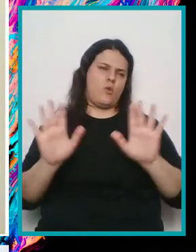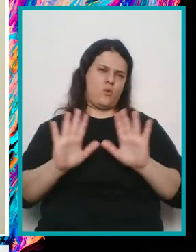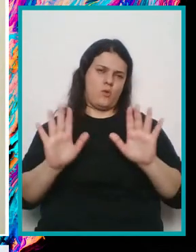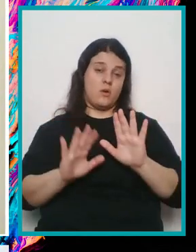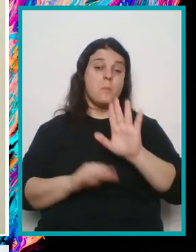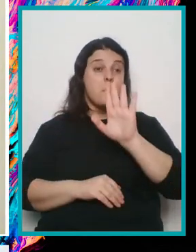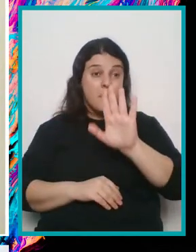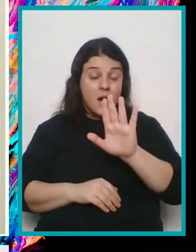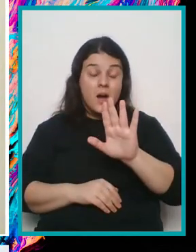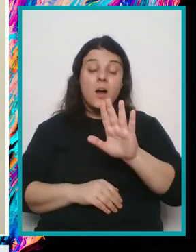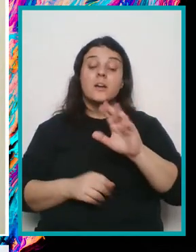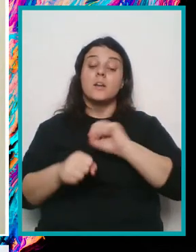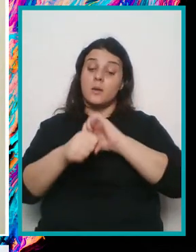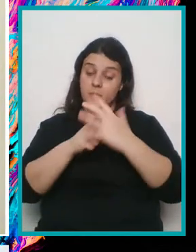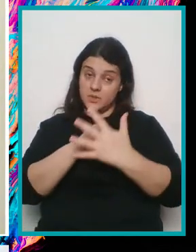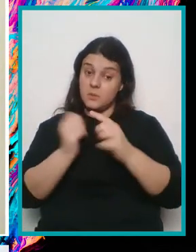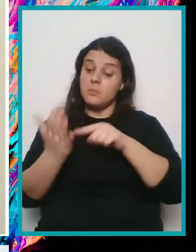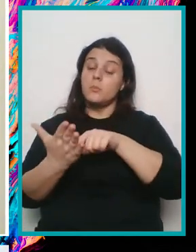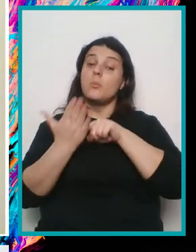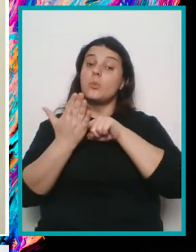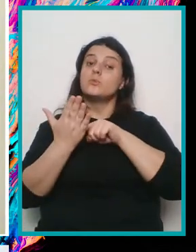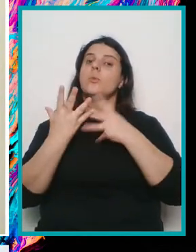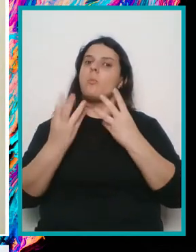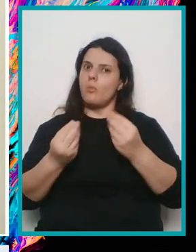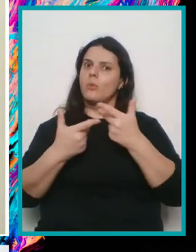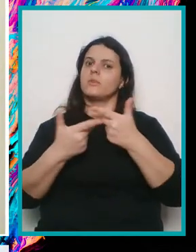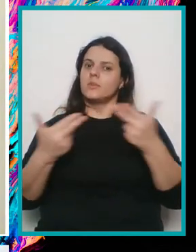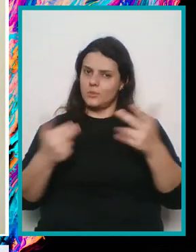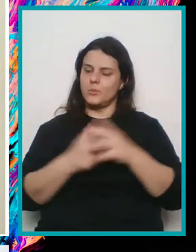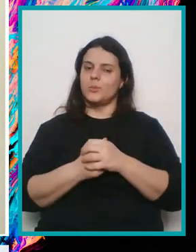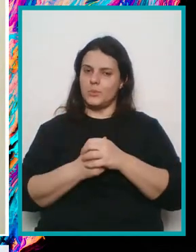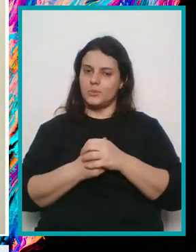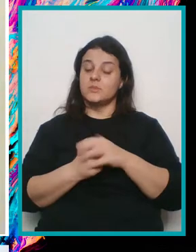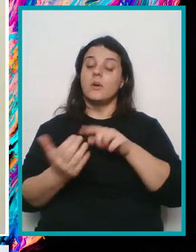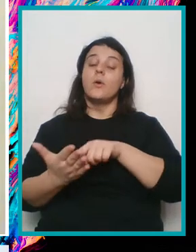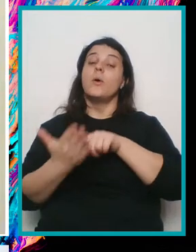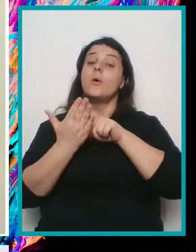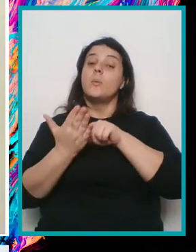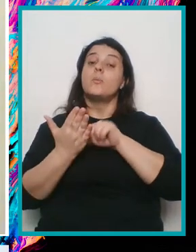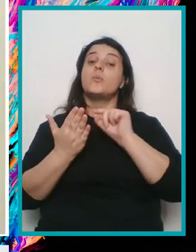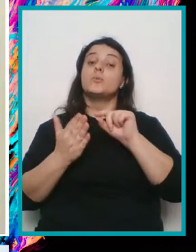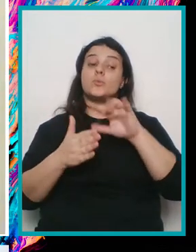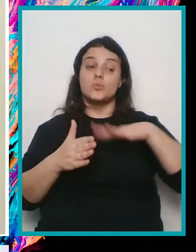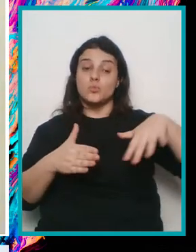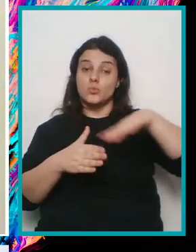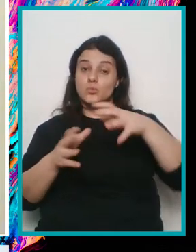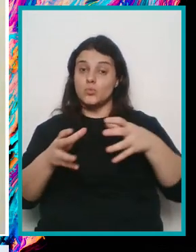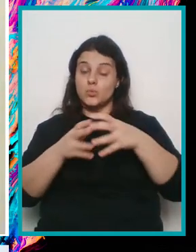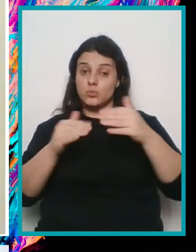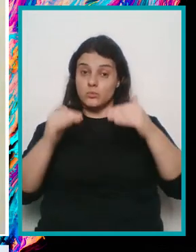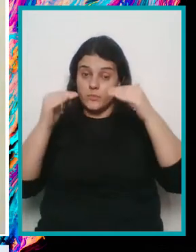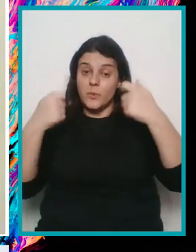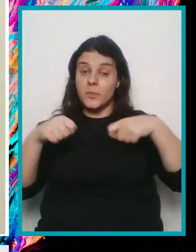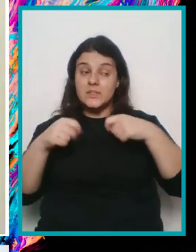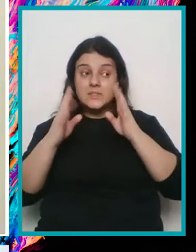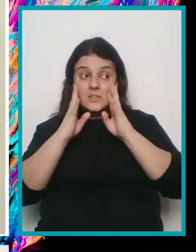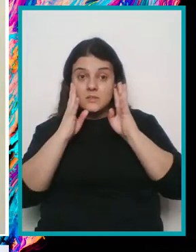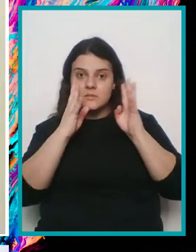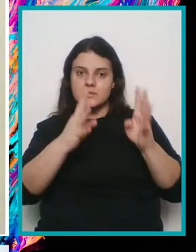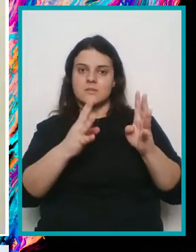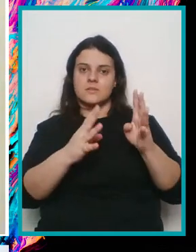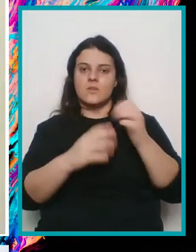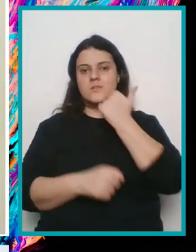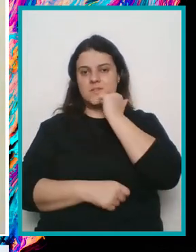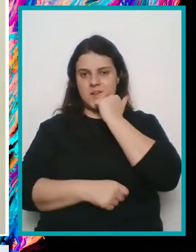that it is possible to have clean air. It has shown that it is possible